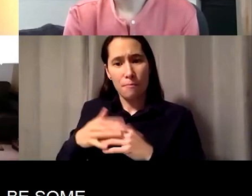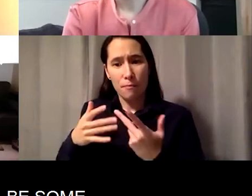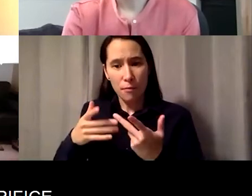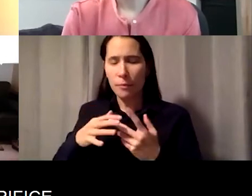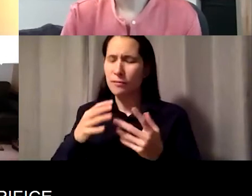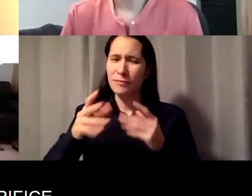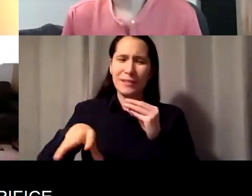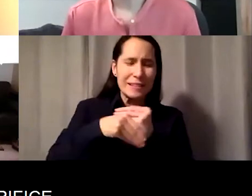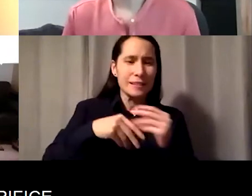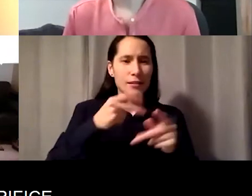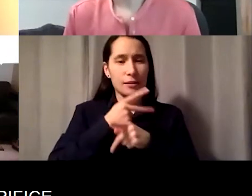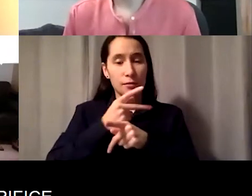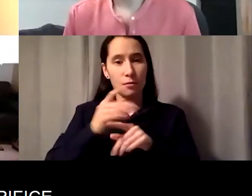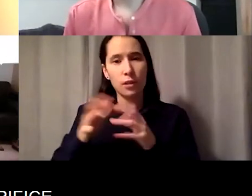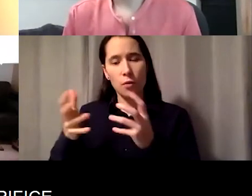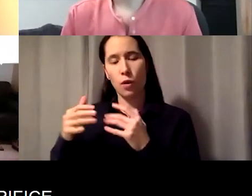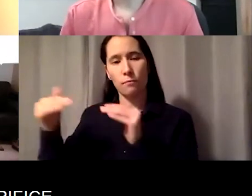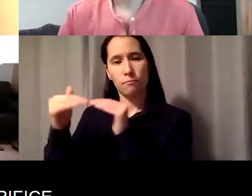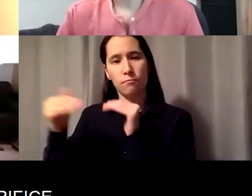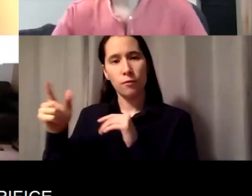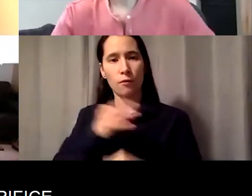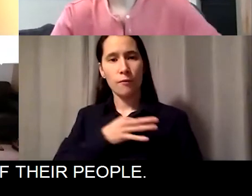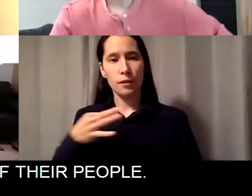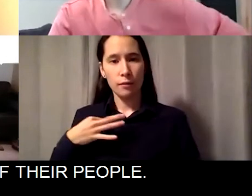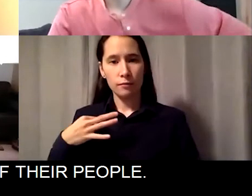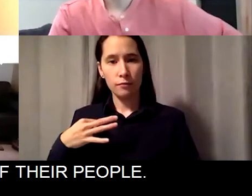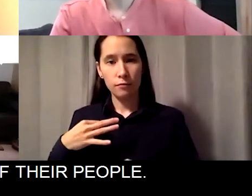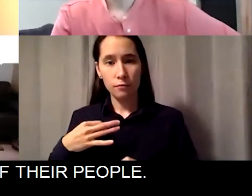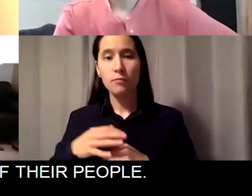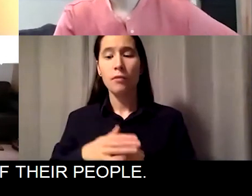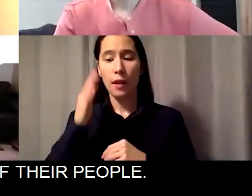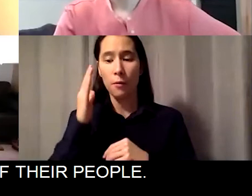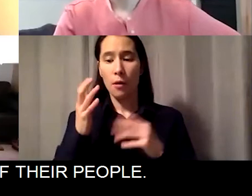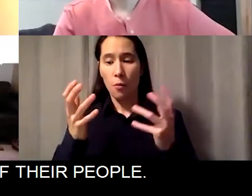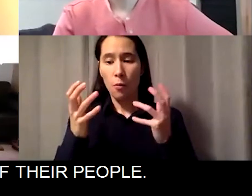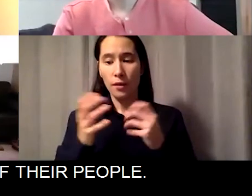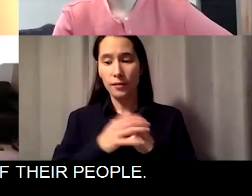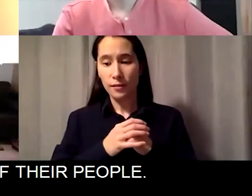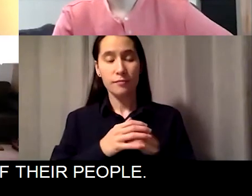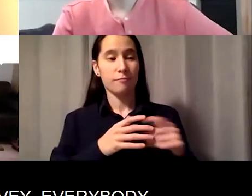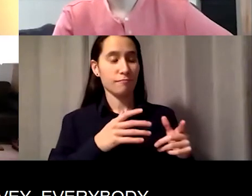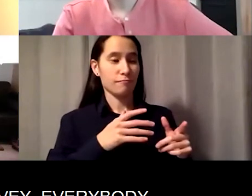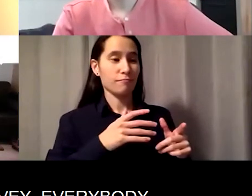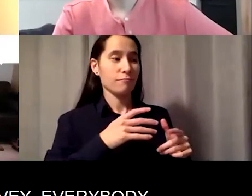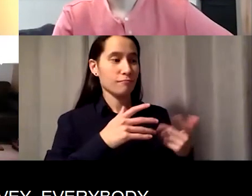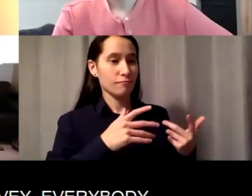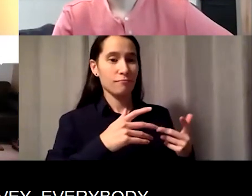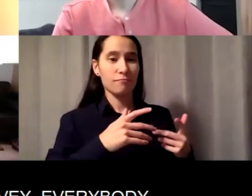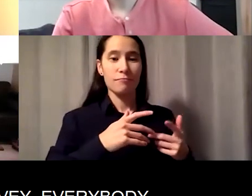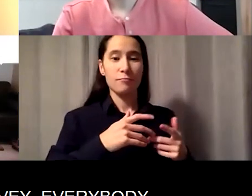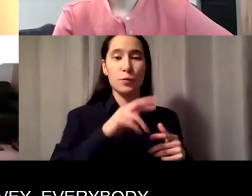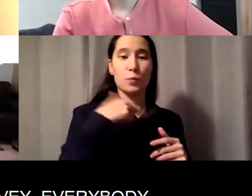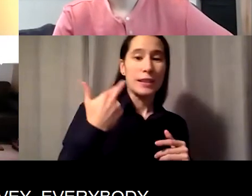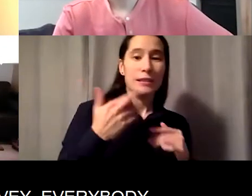choose to sacrifice the visit in order for the safety of their people. You have to also remember that in the